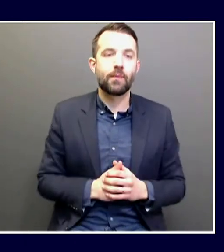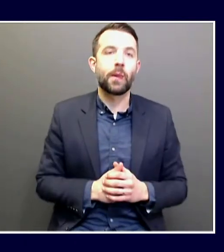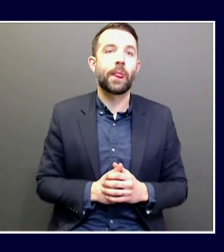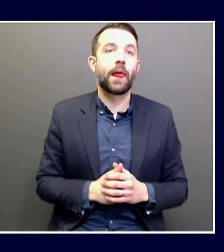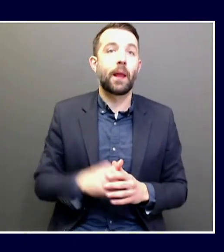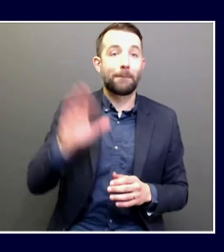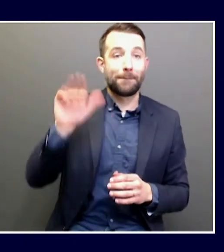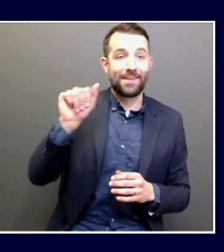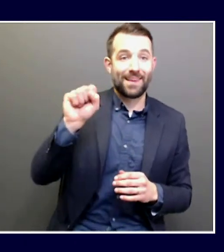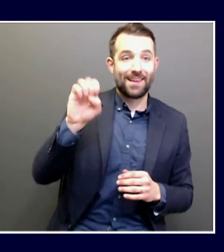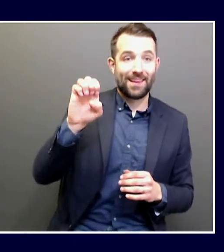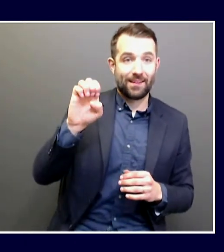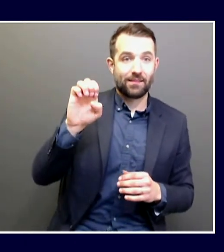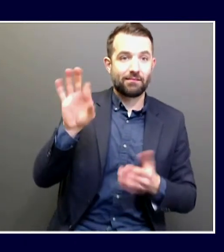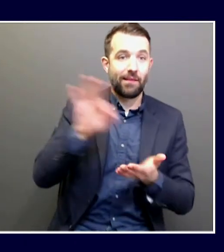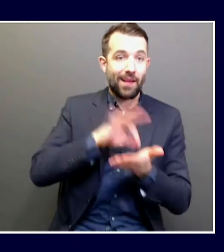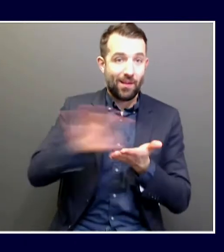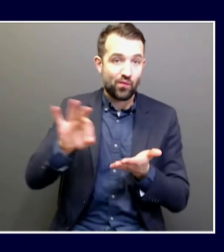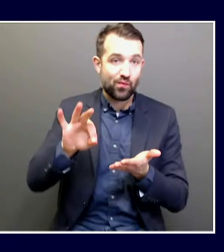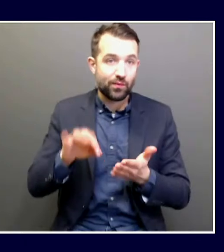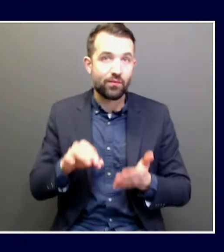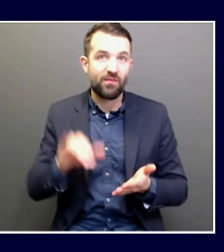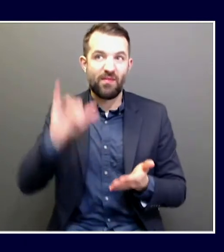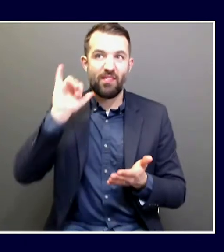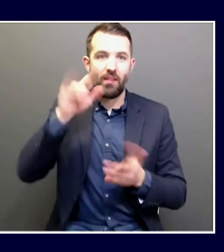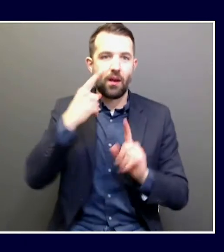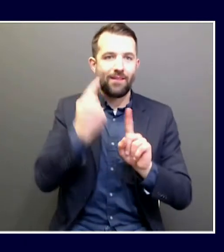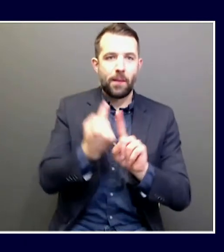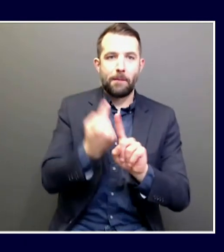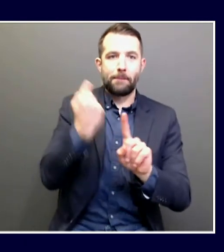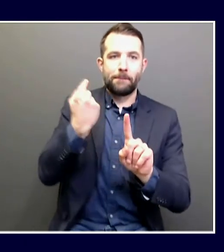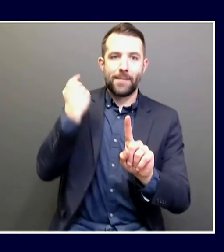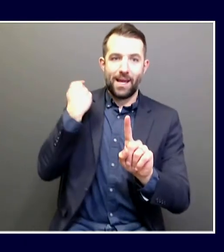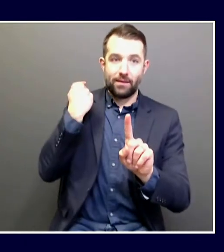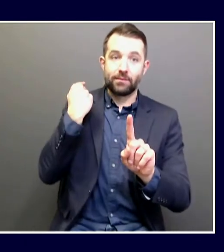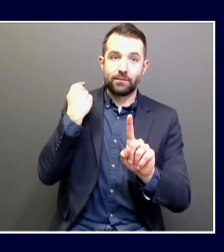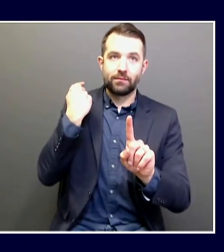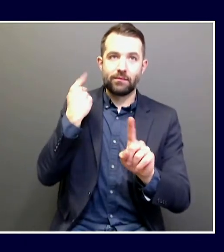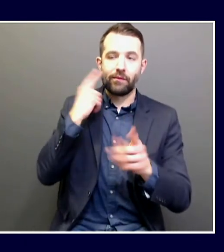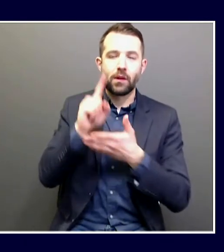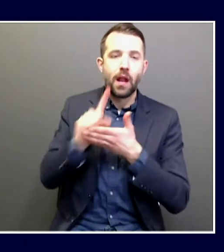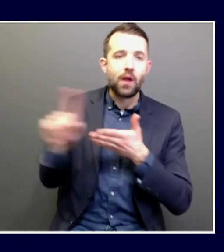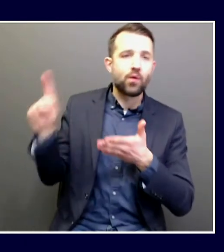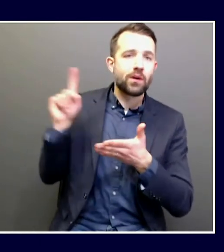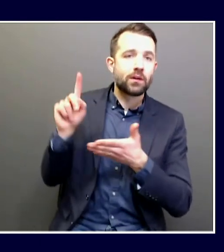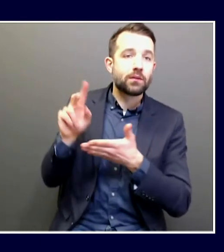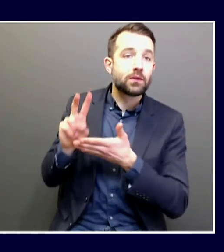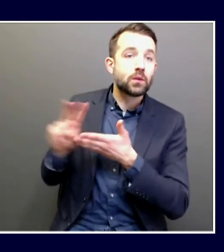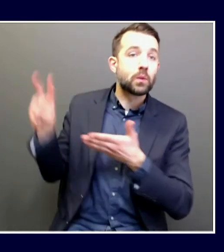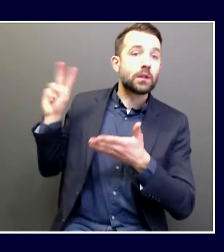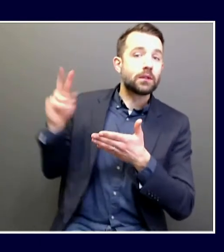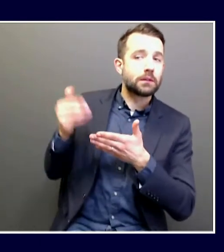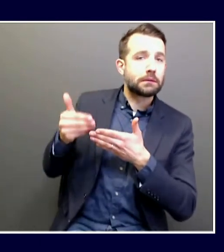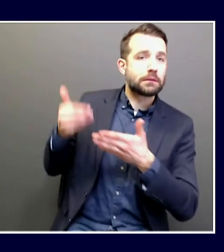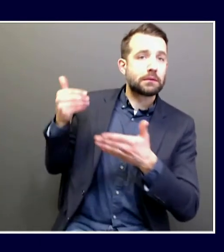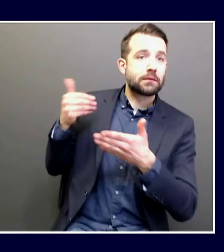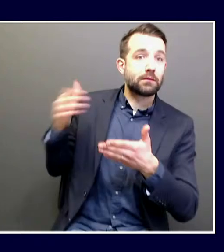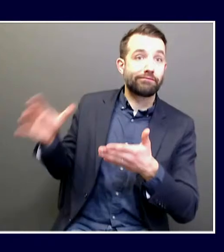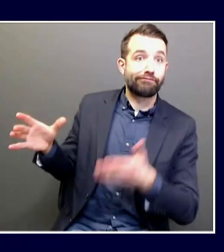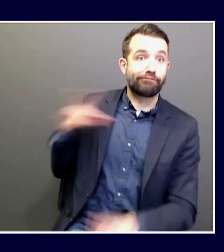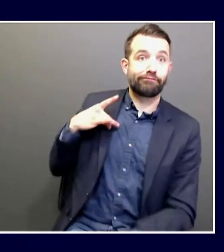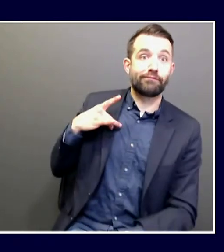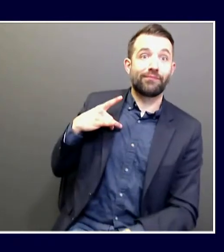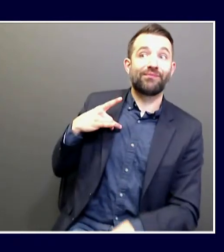in epidemiological time to the weeks leading up to the time when a person got infected with COVID, got tested